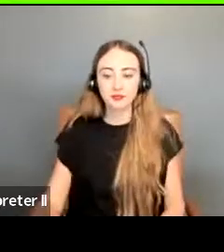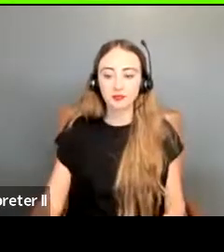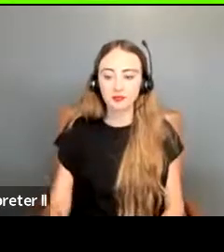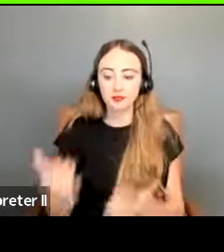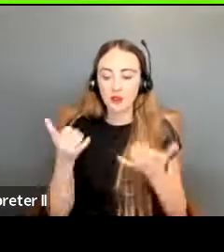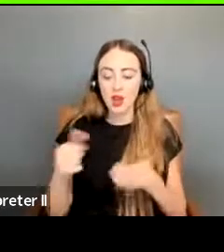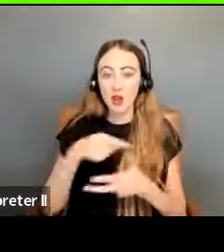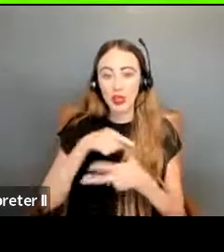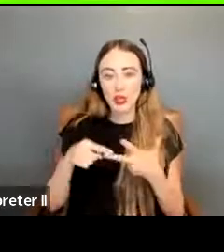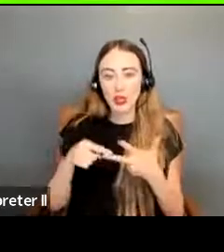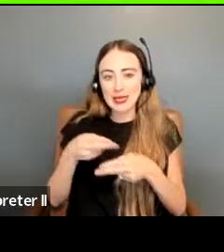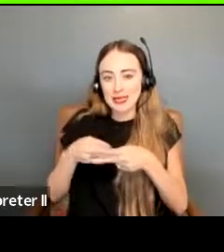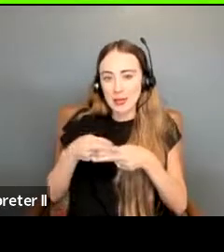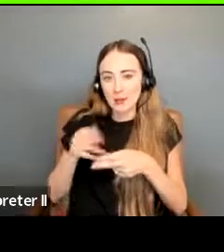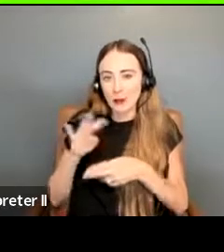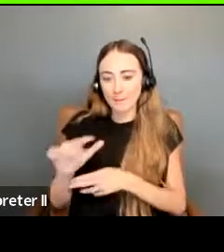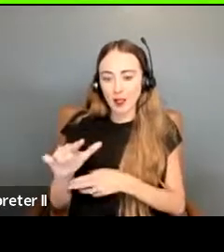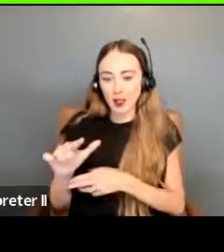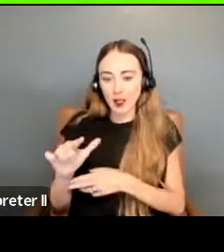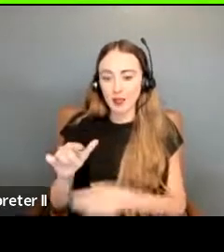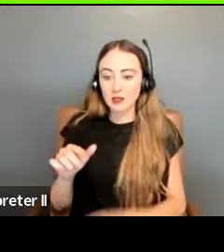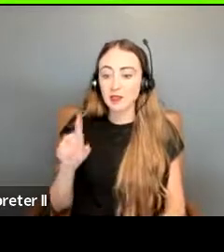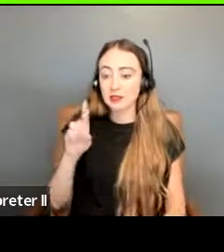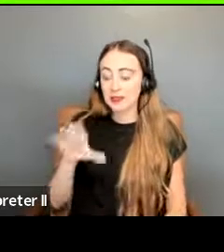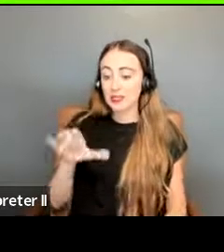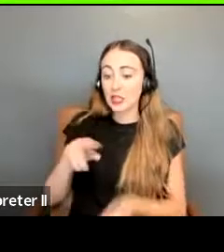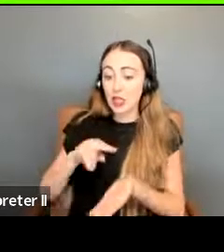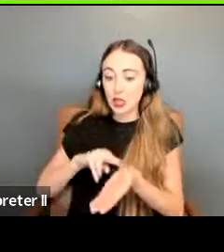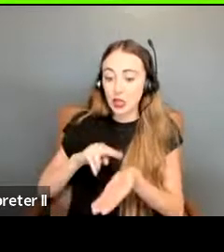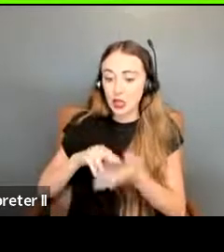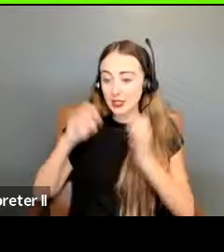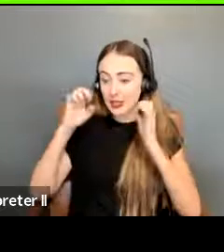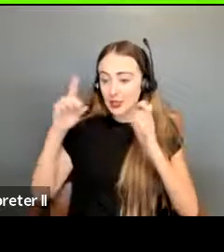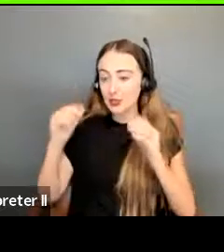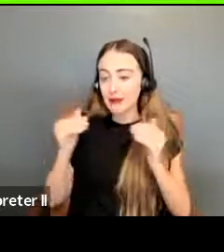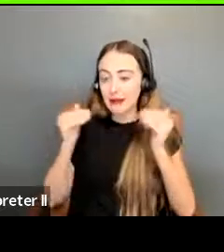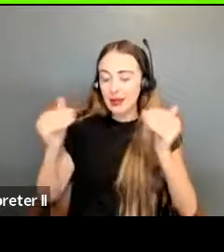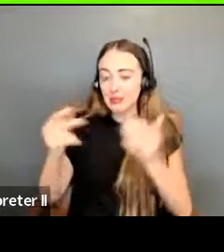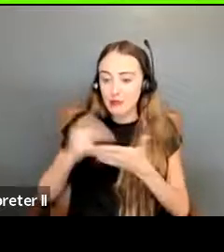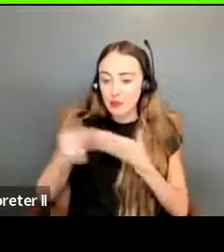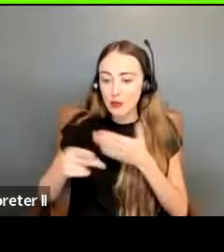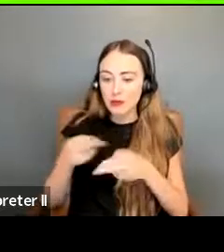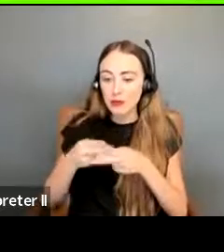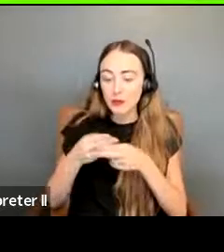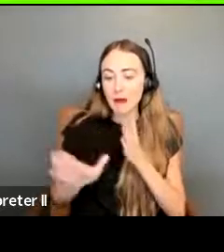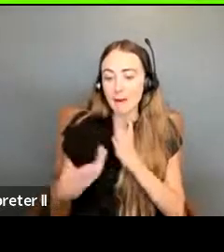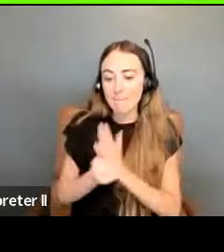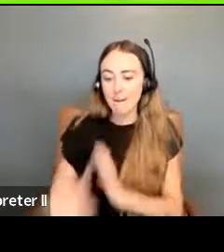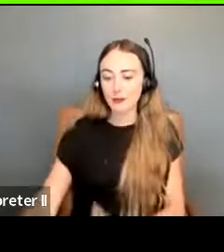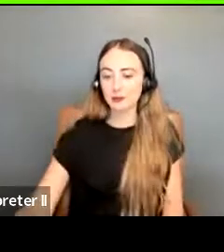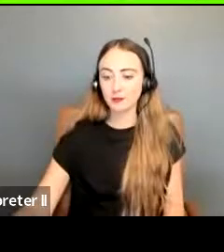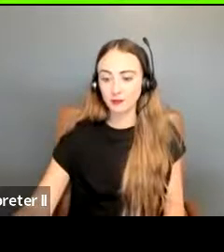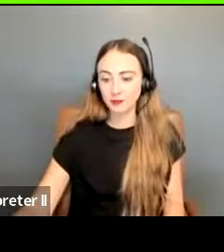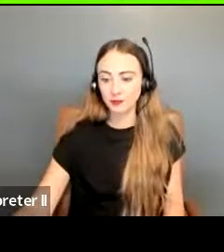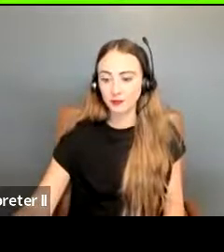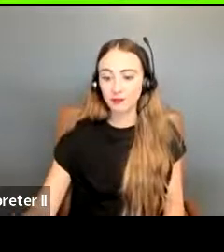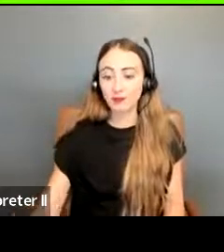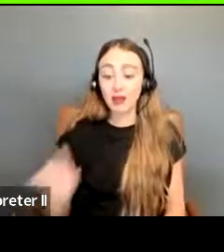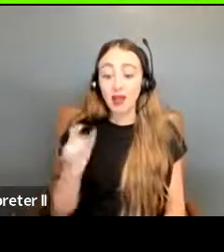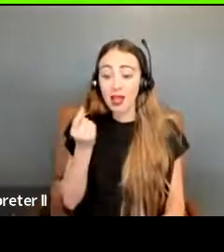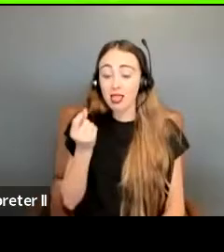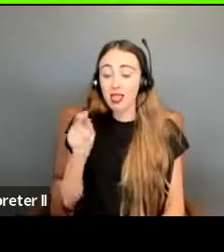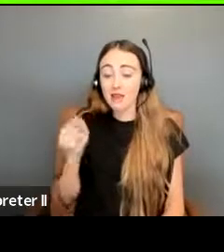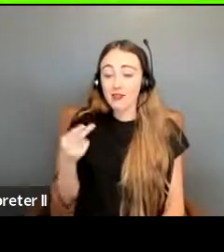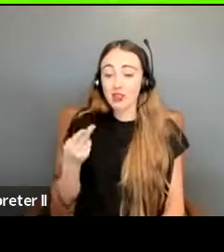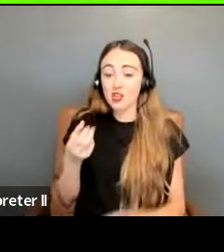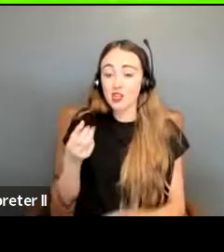three temporary bills. DC Nursing Education Enhancement Program Temporary Amendment Act, 11th Street Bridge Project Temporary